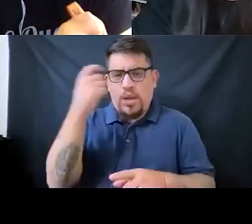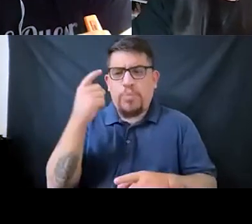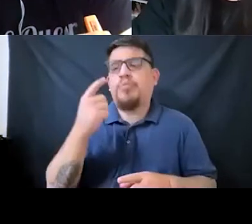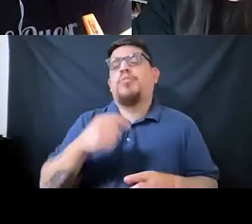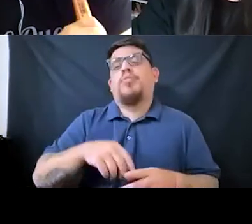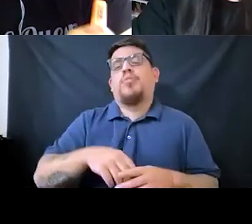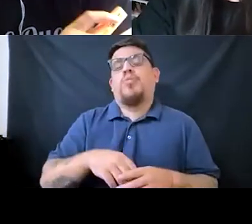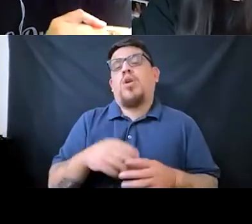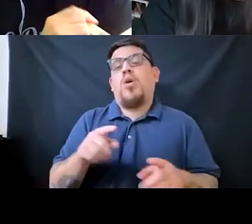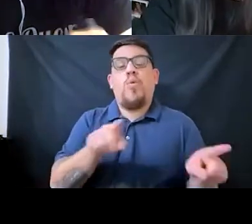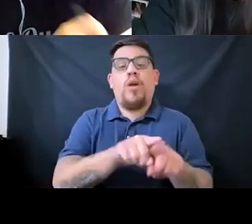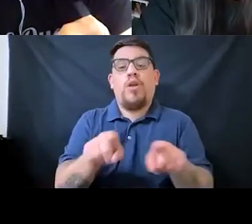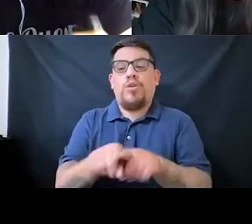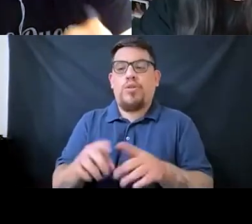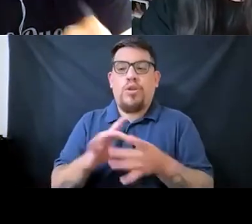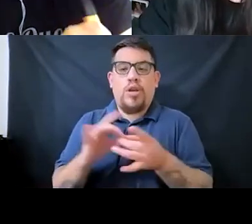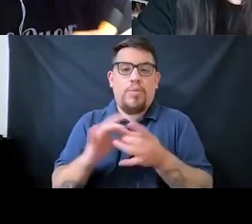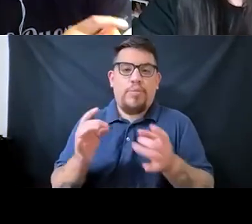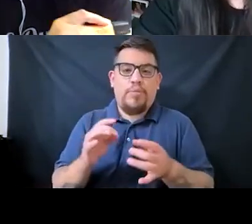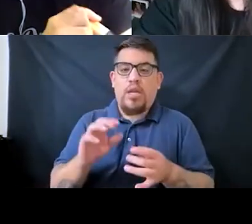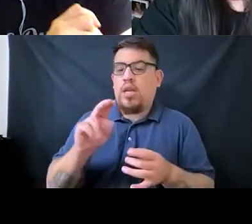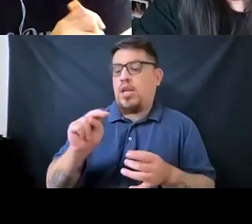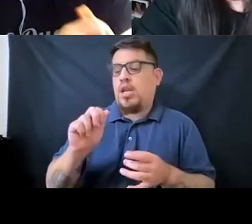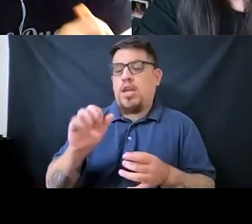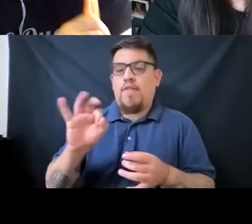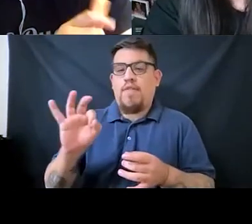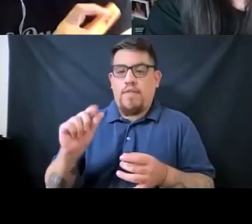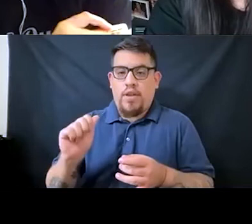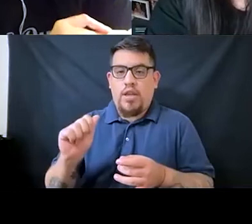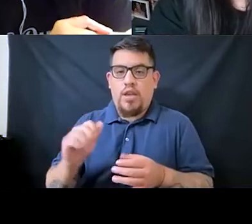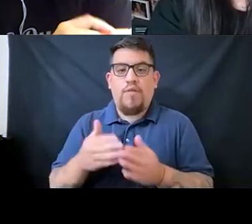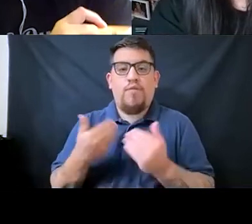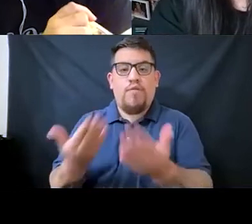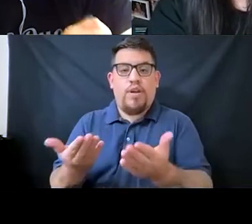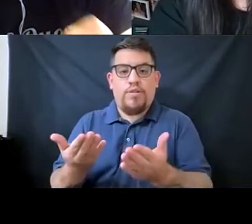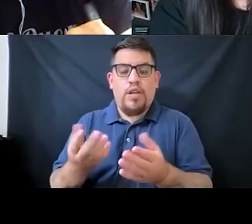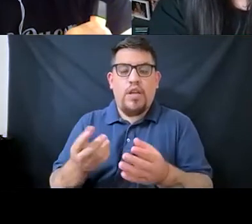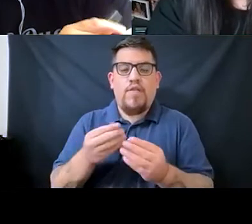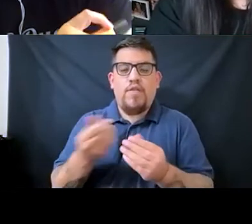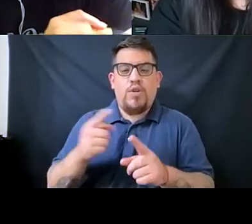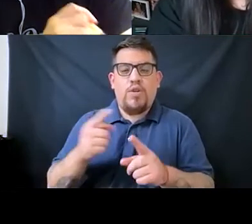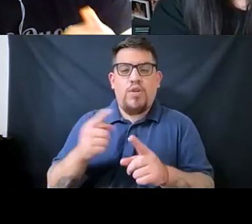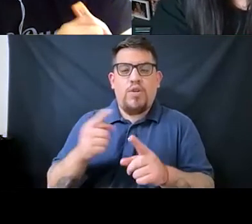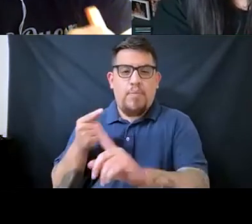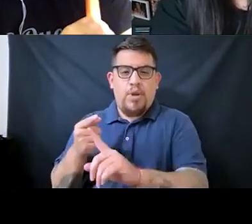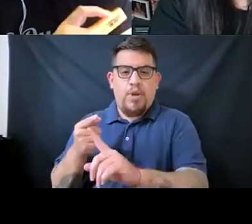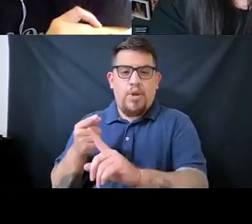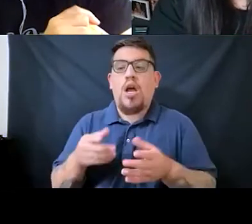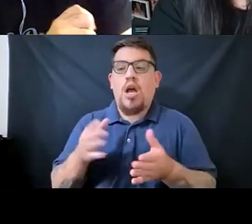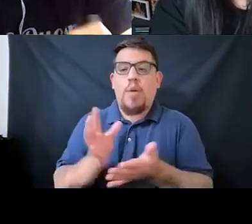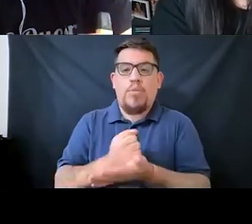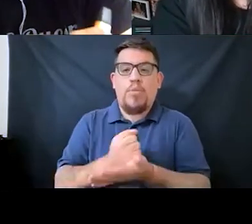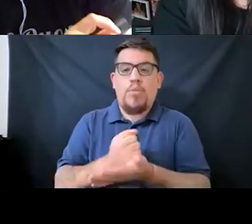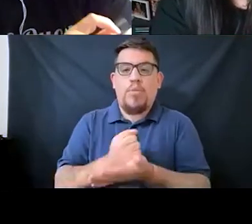And we should also say that NAAFA offers at a few different points during the year, the opportunity for people to apply for